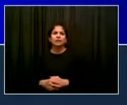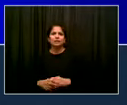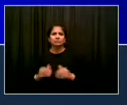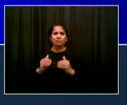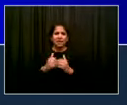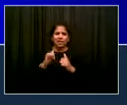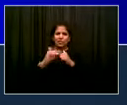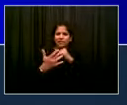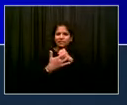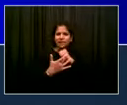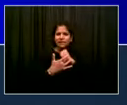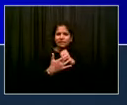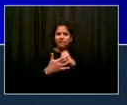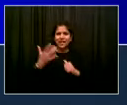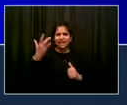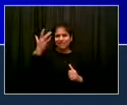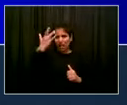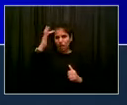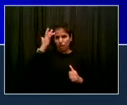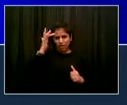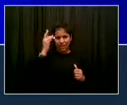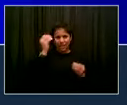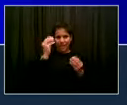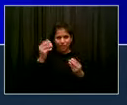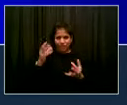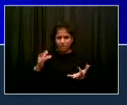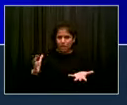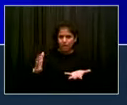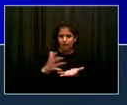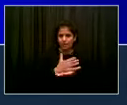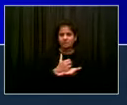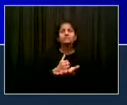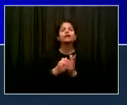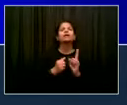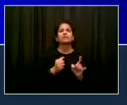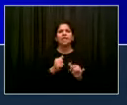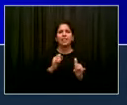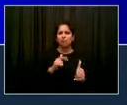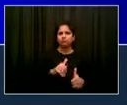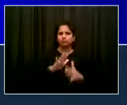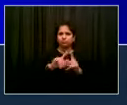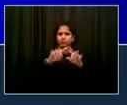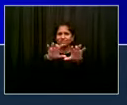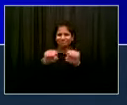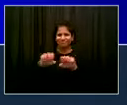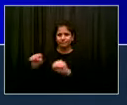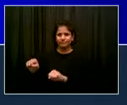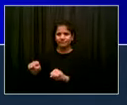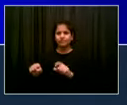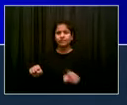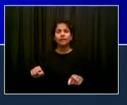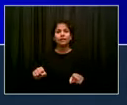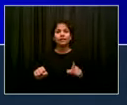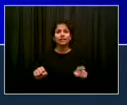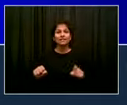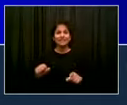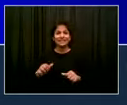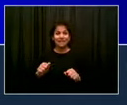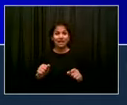prosecutions. We've been seeing the impact. When the gang takedowns happen in a neighborhood, we've seen this consistently, where there is a gang